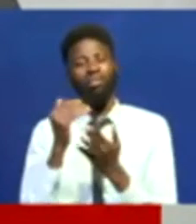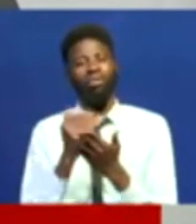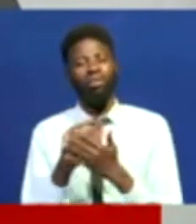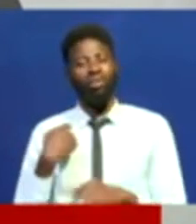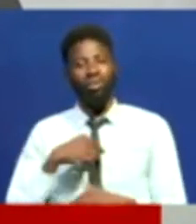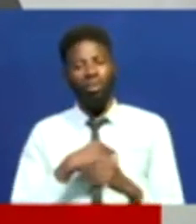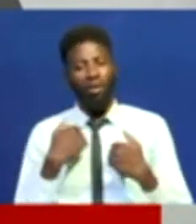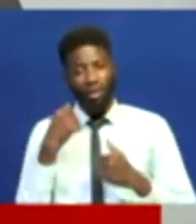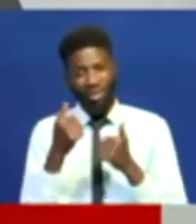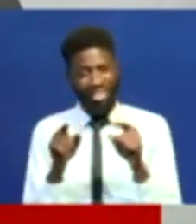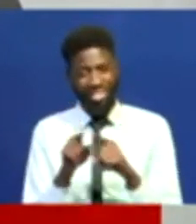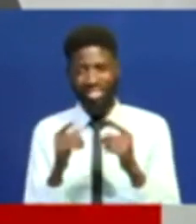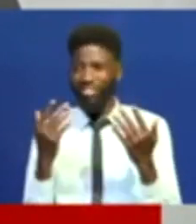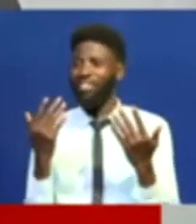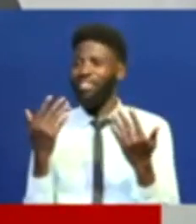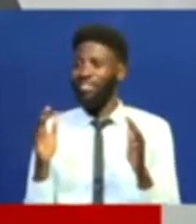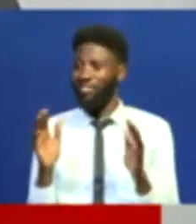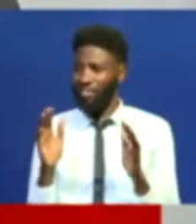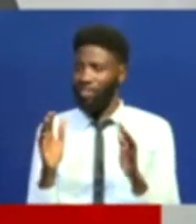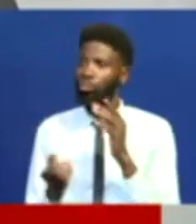already kicked out,